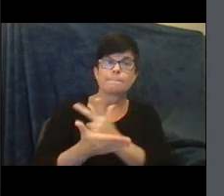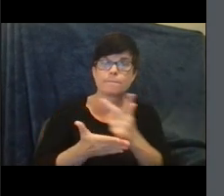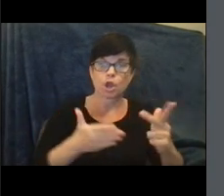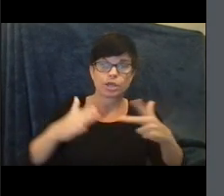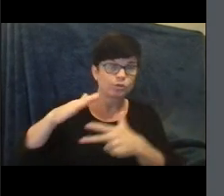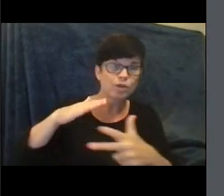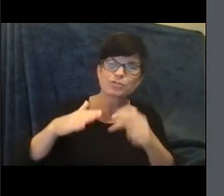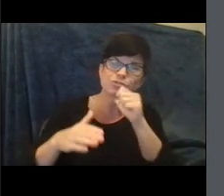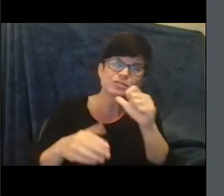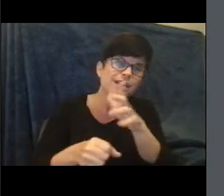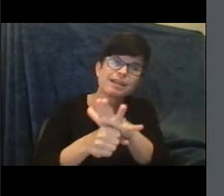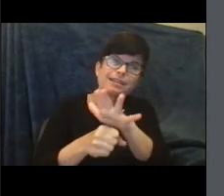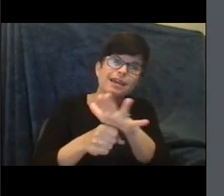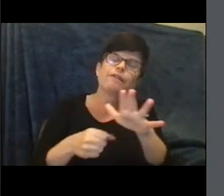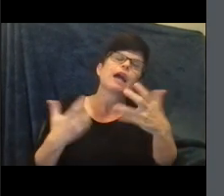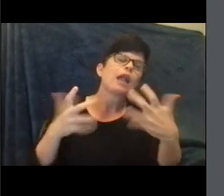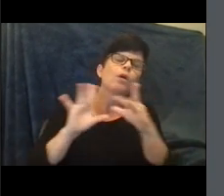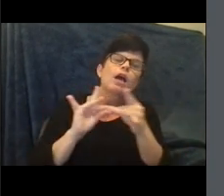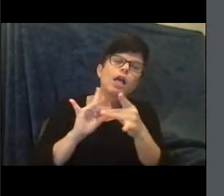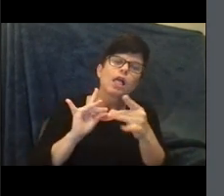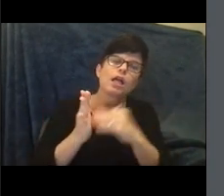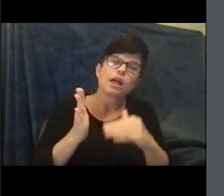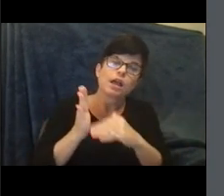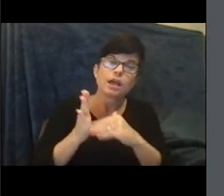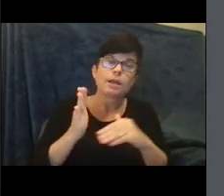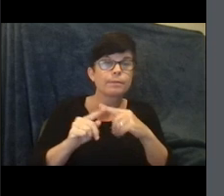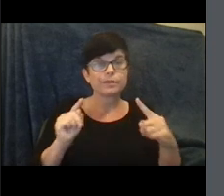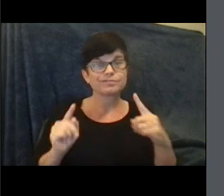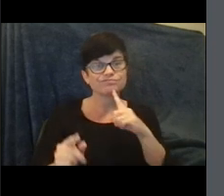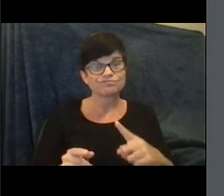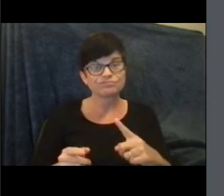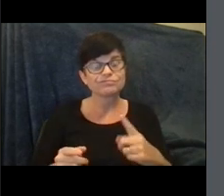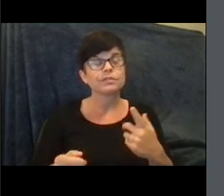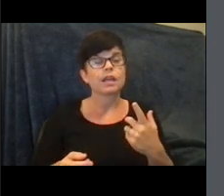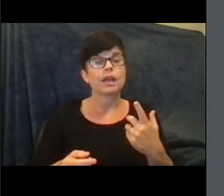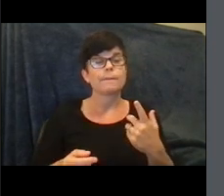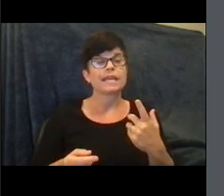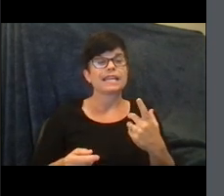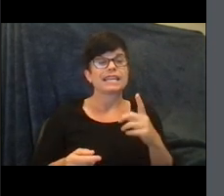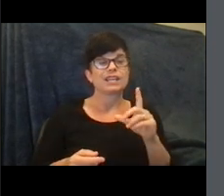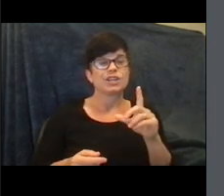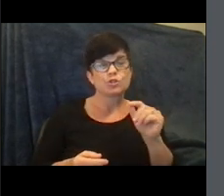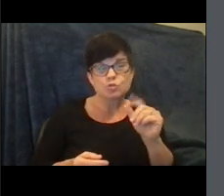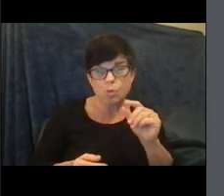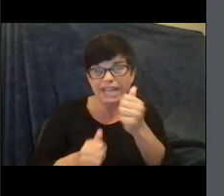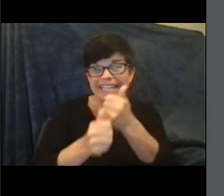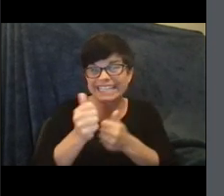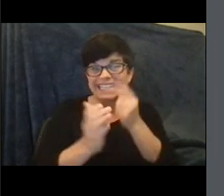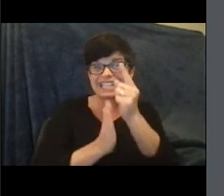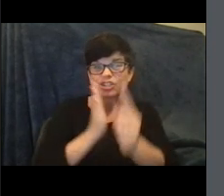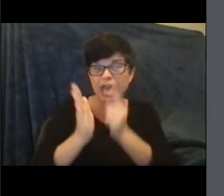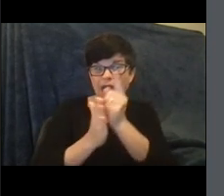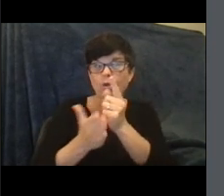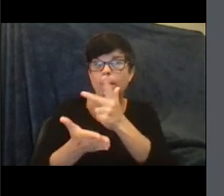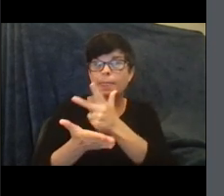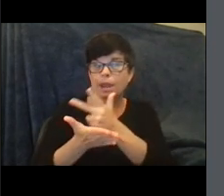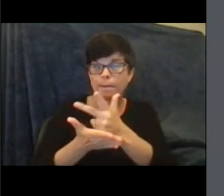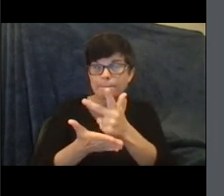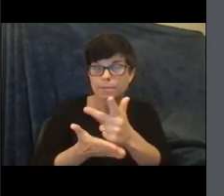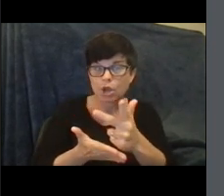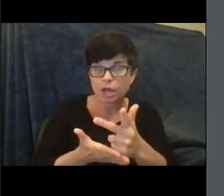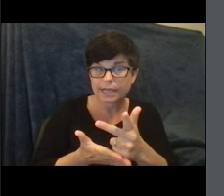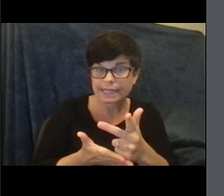enough parking. I don't want to keep mentioning what everybody else is saying, but out of the 20 an hour that are parking attendants